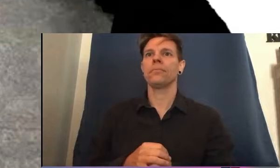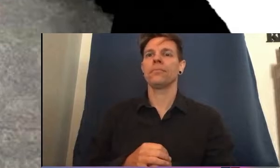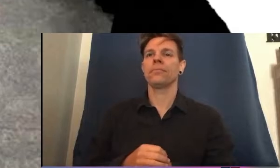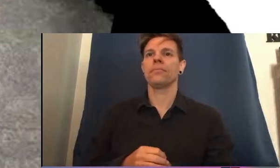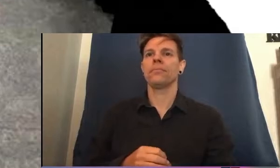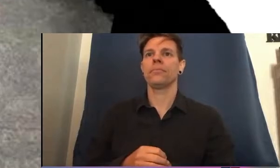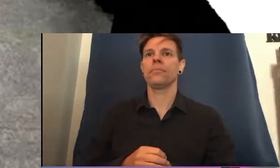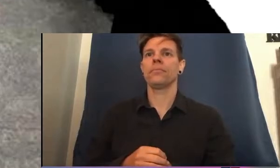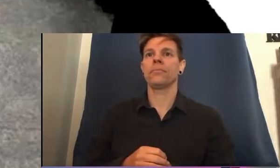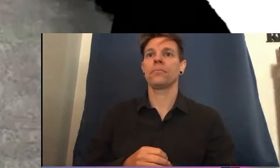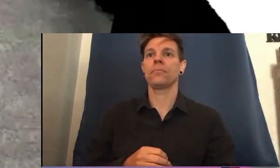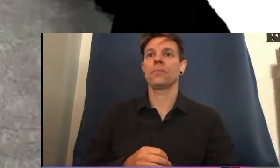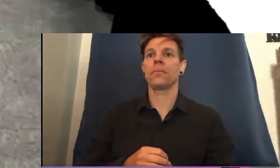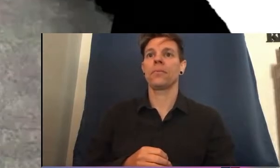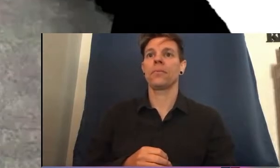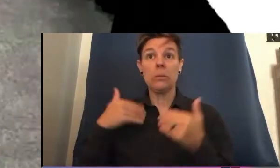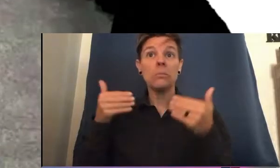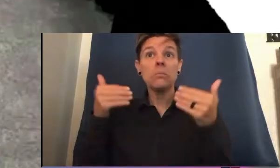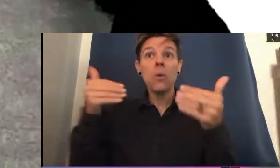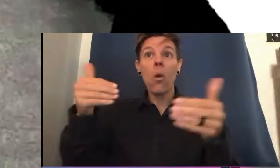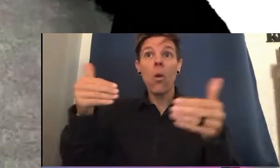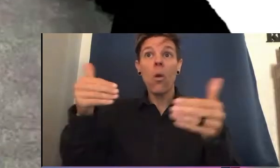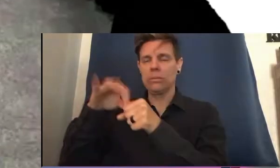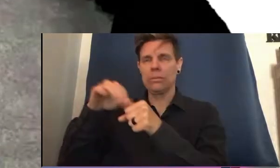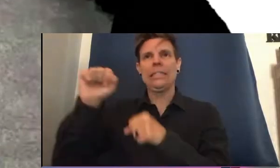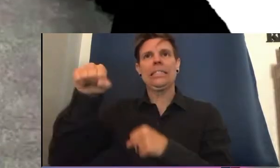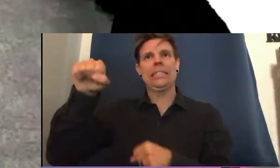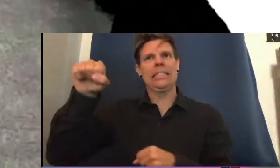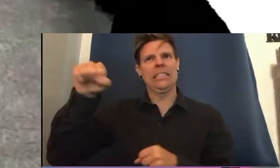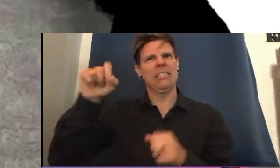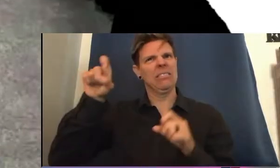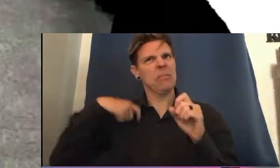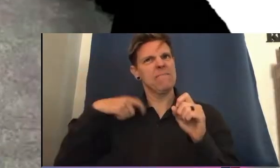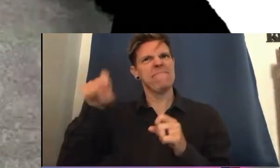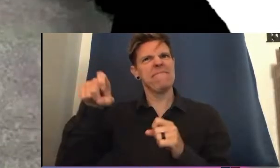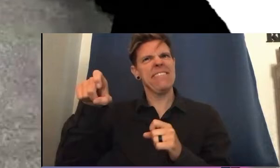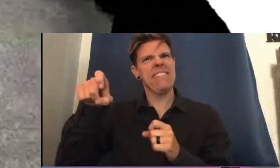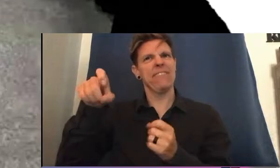on this one. I'd entertain a motion in a second.